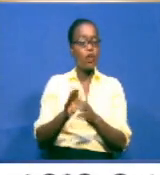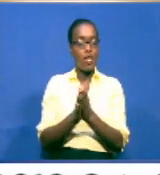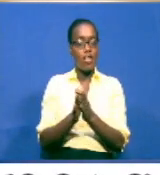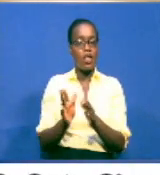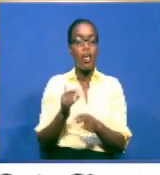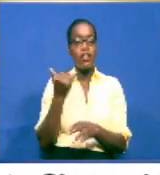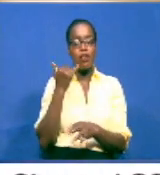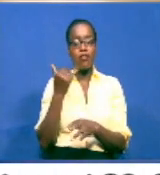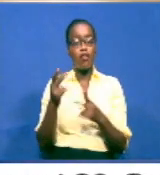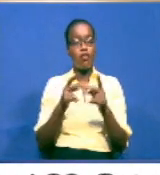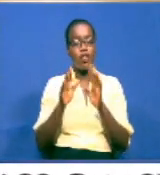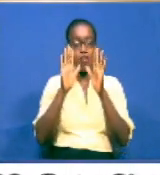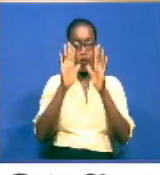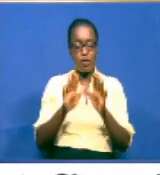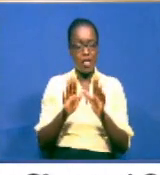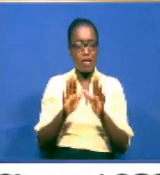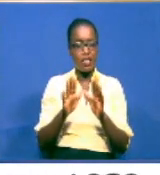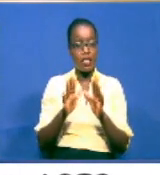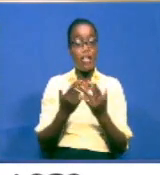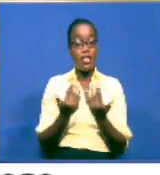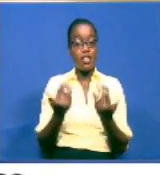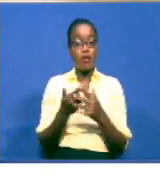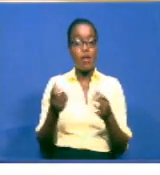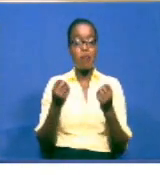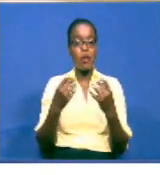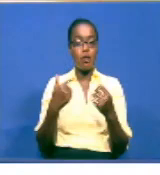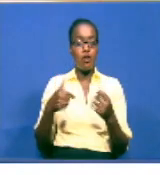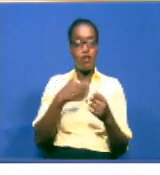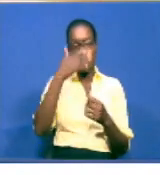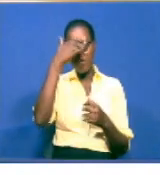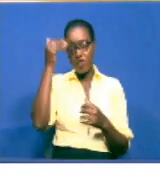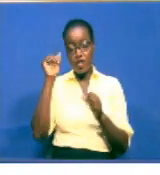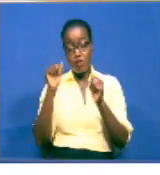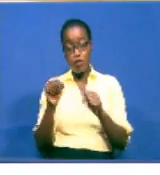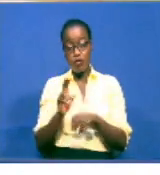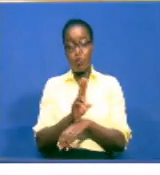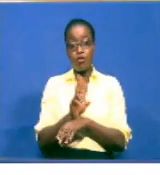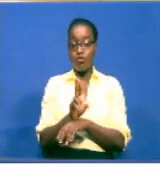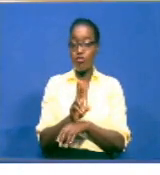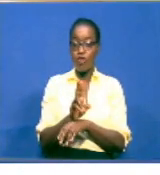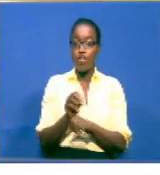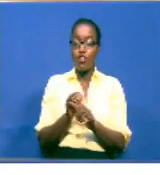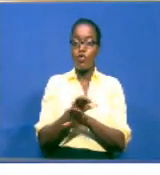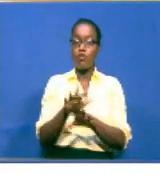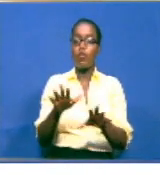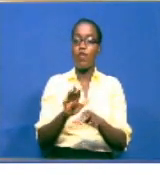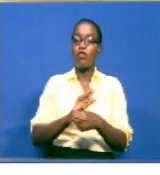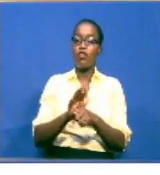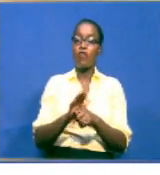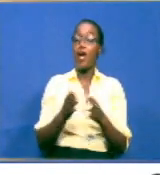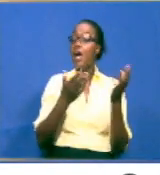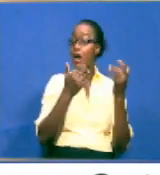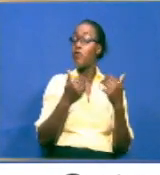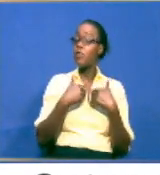phone, very crucial gadget, but most people forgetting that it could be an avenue of transmitting COVID-19. Hope you've learned a